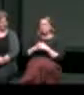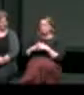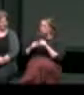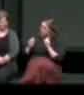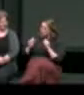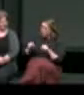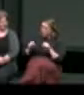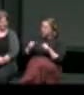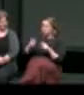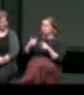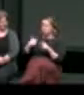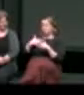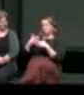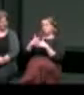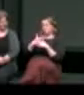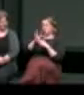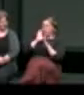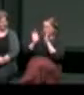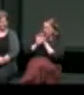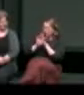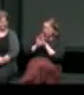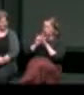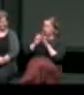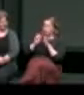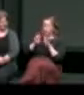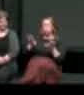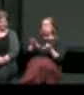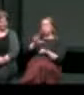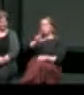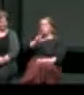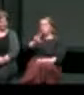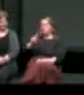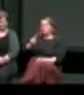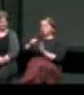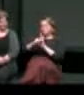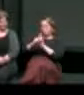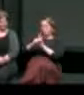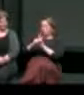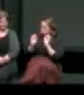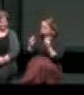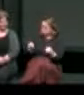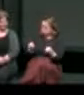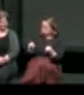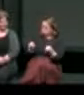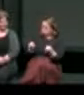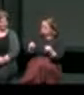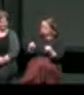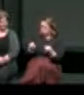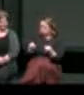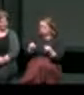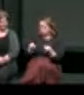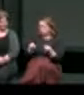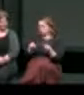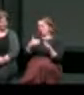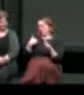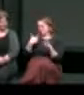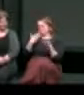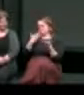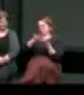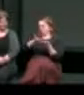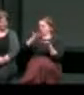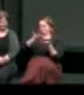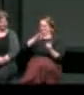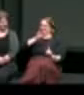that we would share photos of them or do 3D modeling of them, however, to keep a record of these pieces